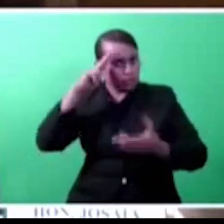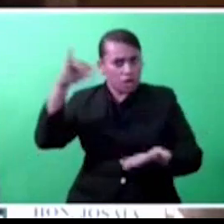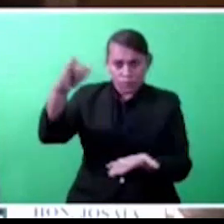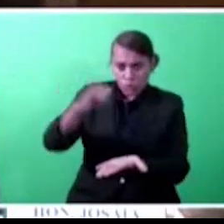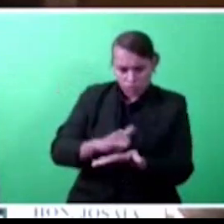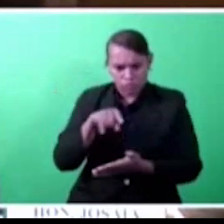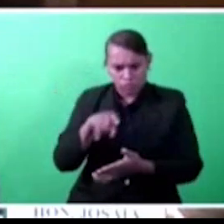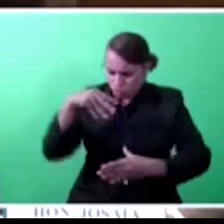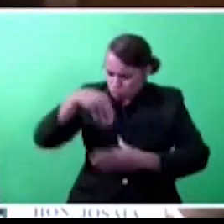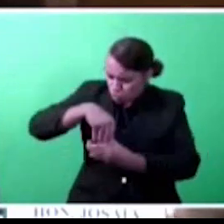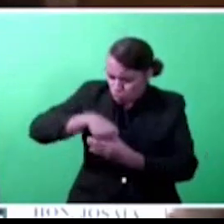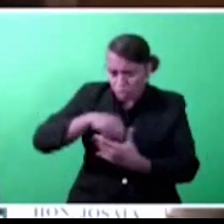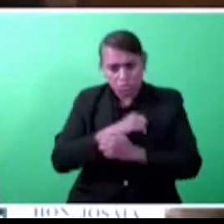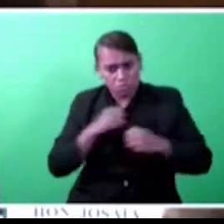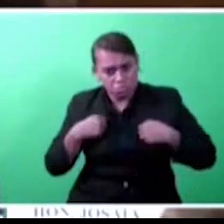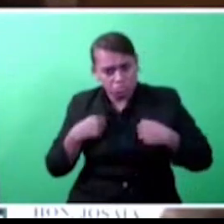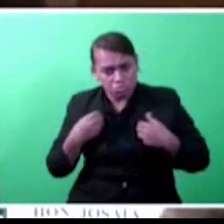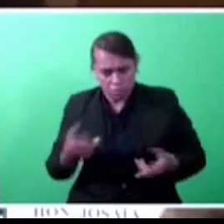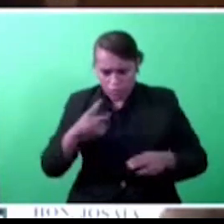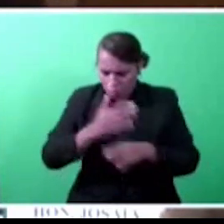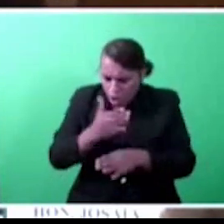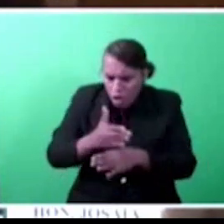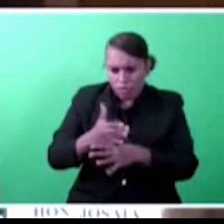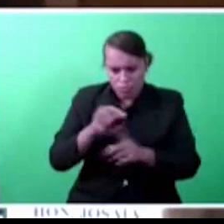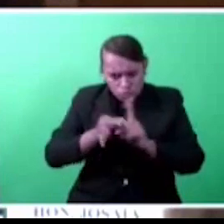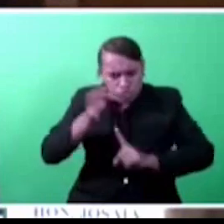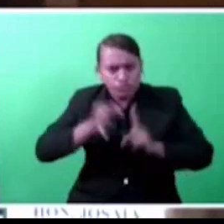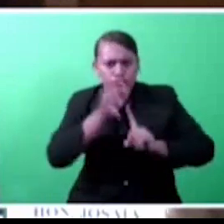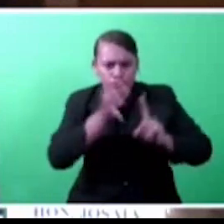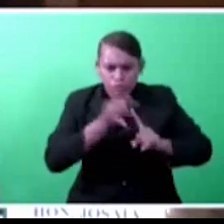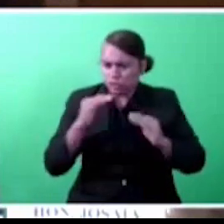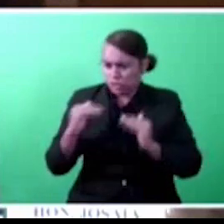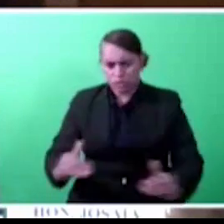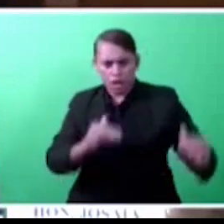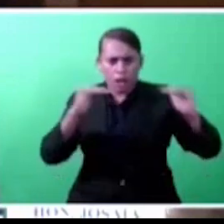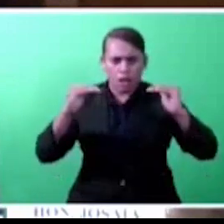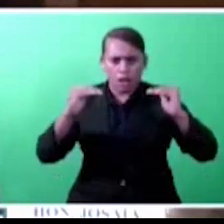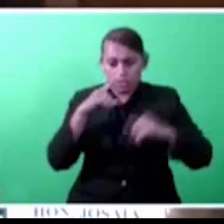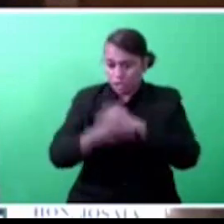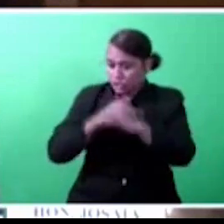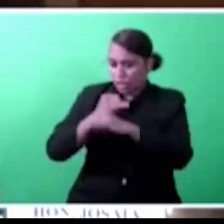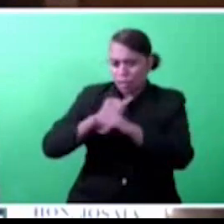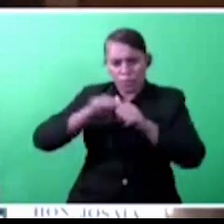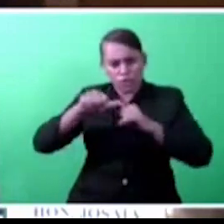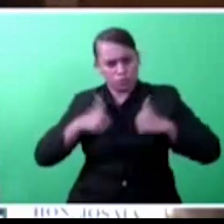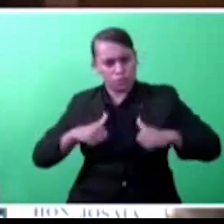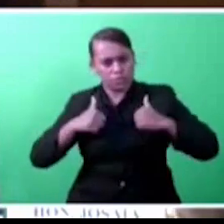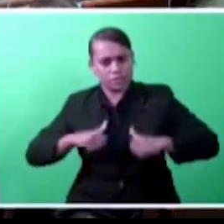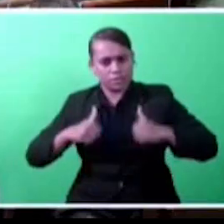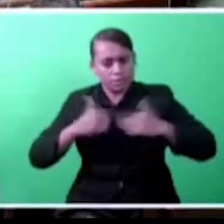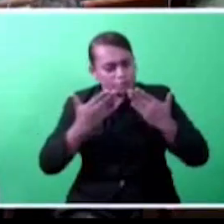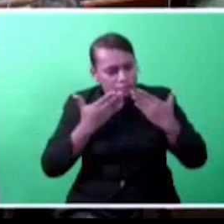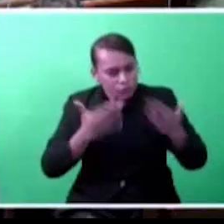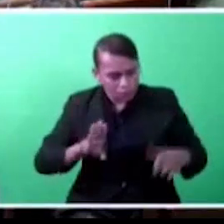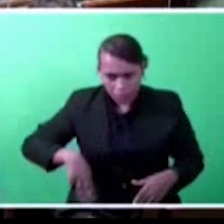on an excellent work done to uplift our compliance to ICAO standards and international best practices, Mr. Speaker, sir. And I thank the member for the question. Thank